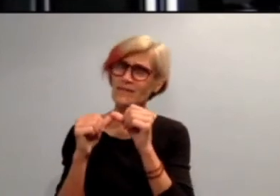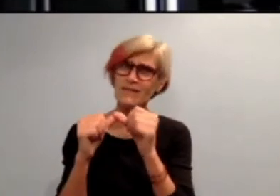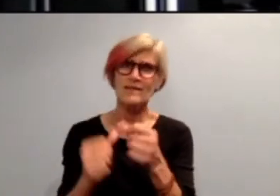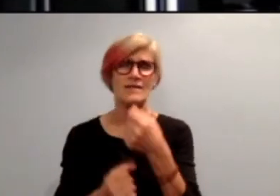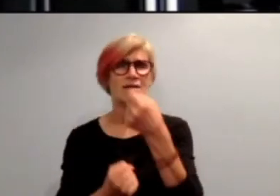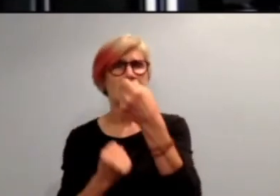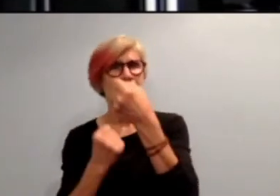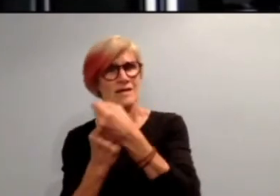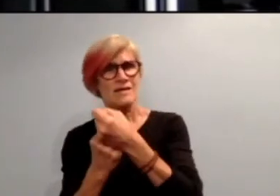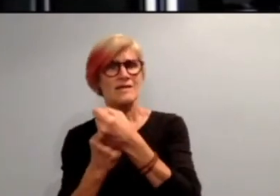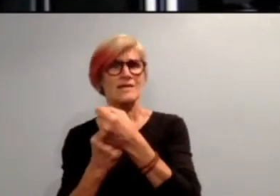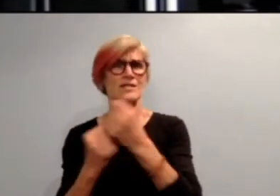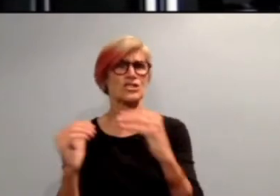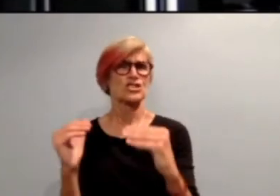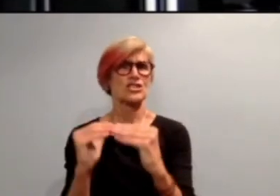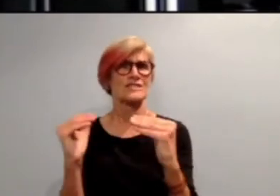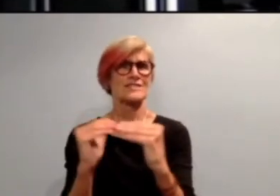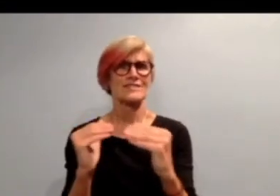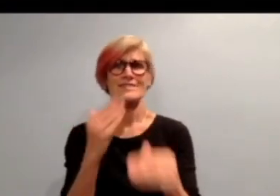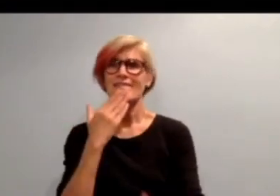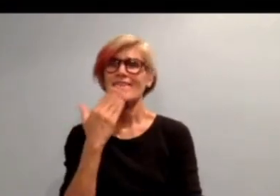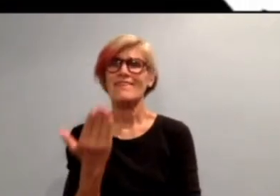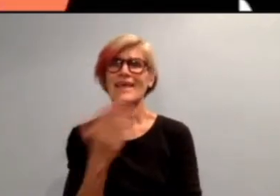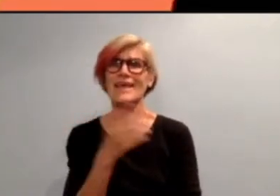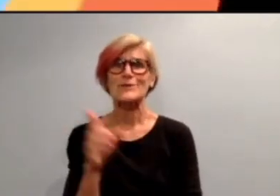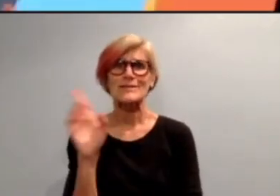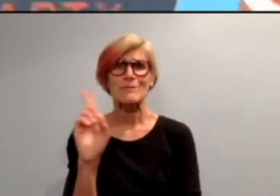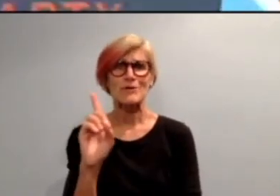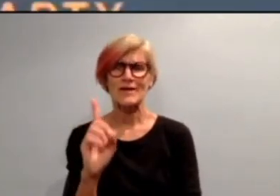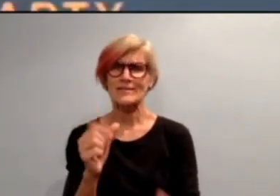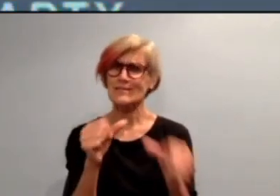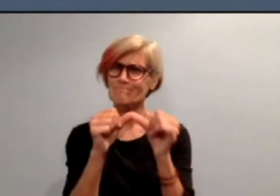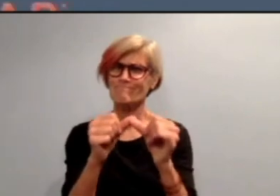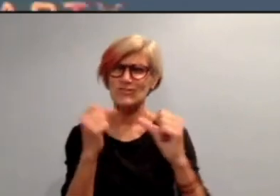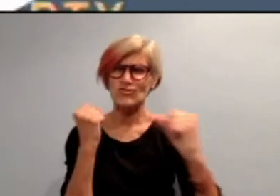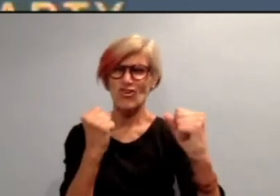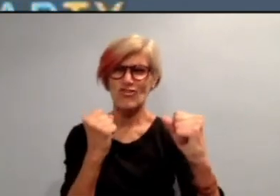Thank you all, fellow Democrats. Be strong.